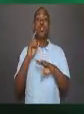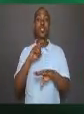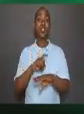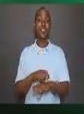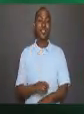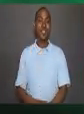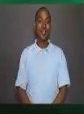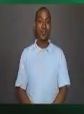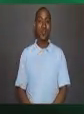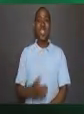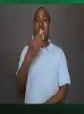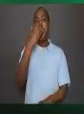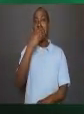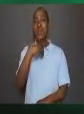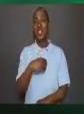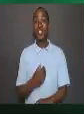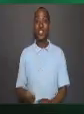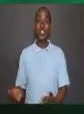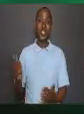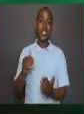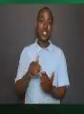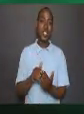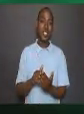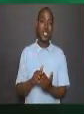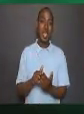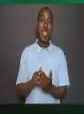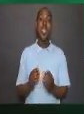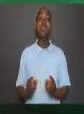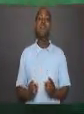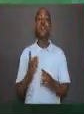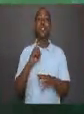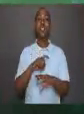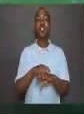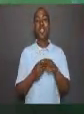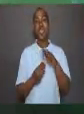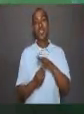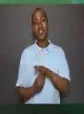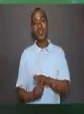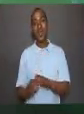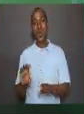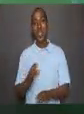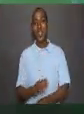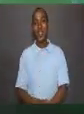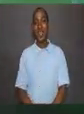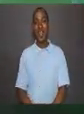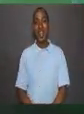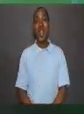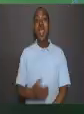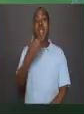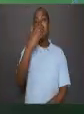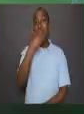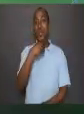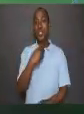Temperature also affects the rate of diffusion. If the temperature